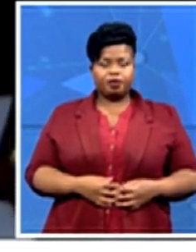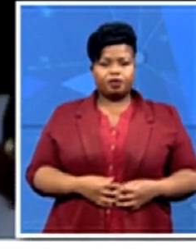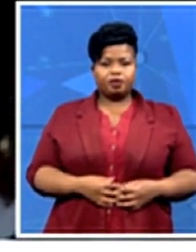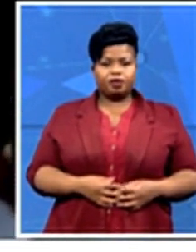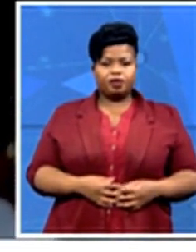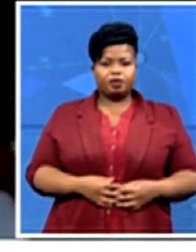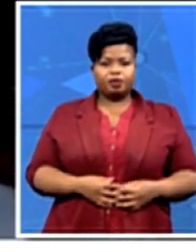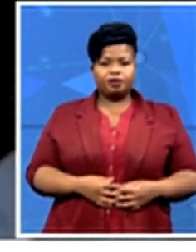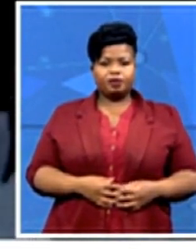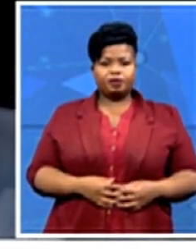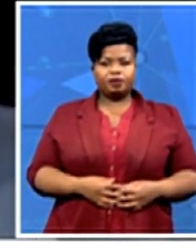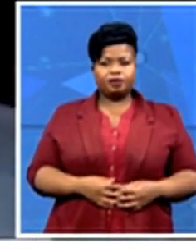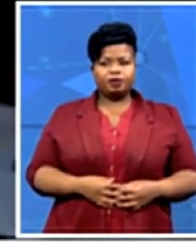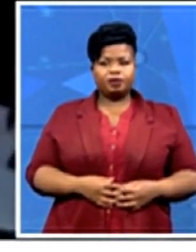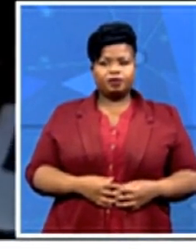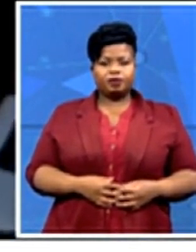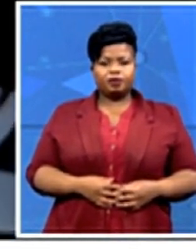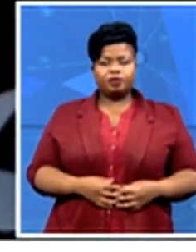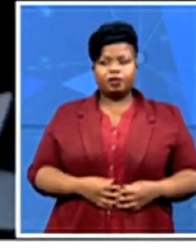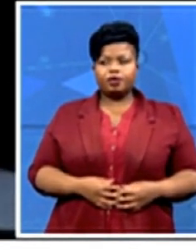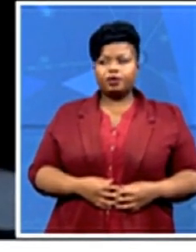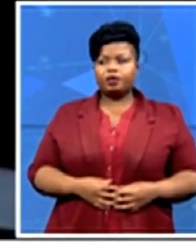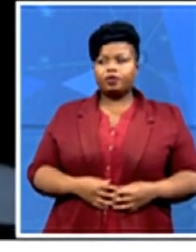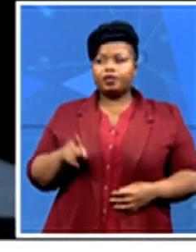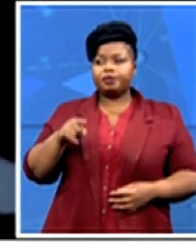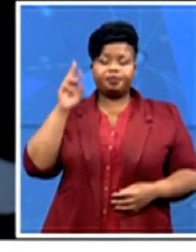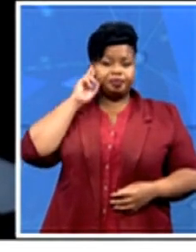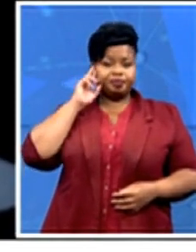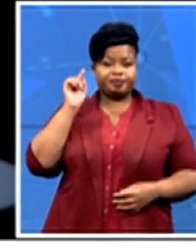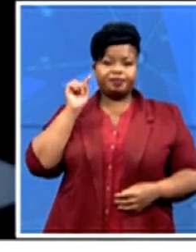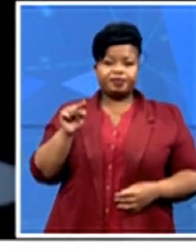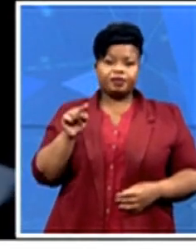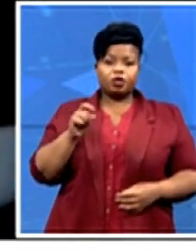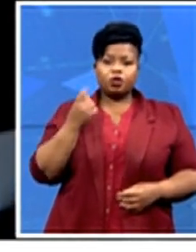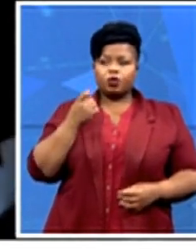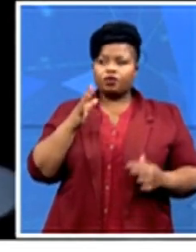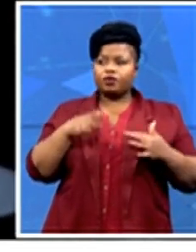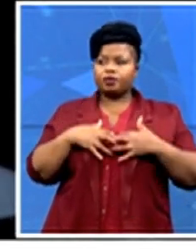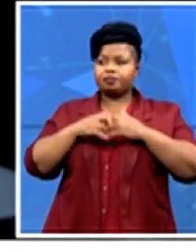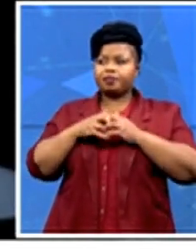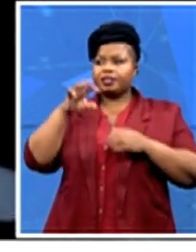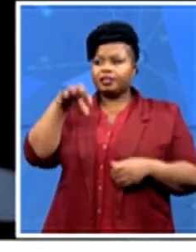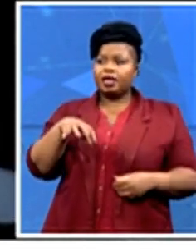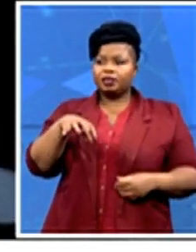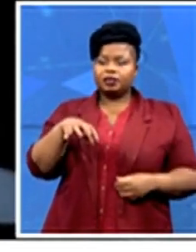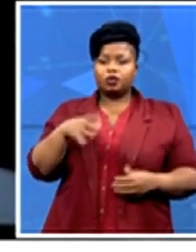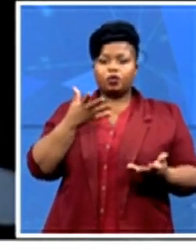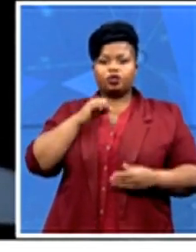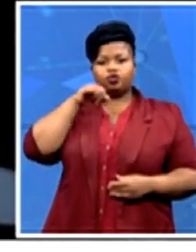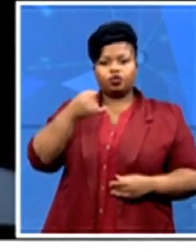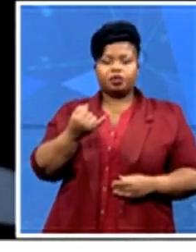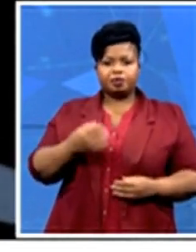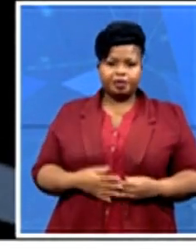Well, Desiree, you'd recall this is one of the pop-up vaccination sites here in Johannesburg. And of course, as government tries to ramp